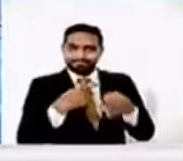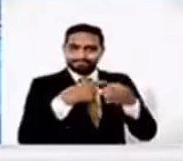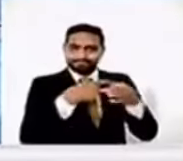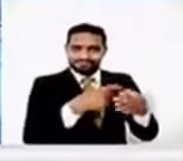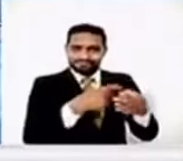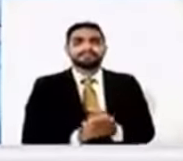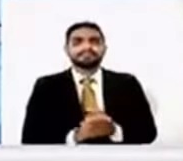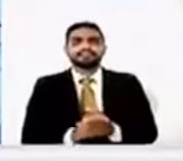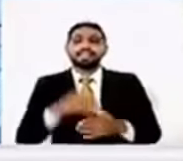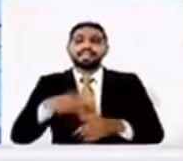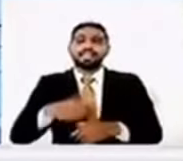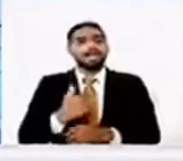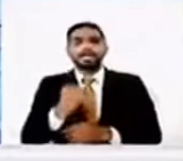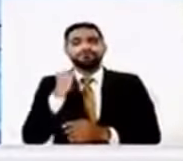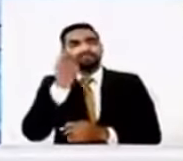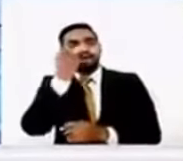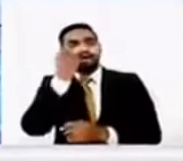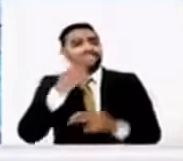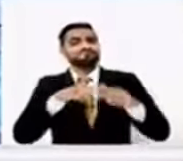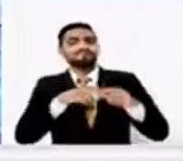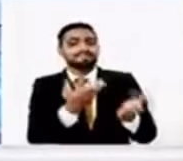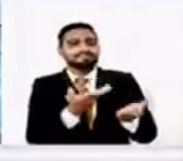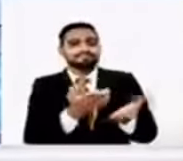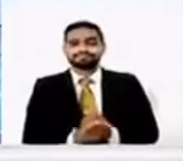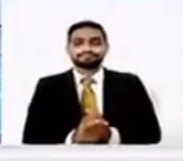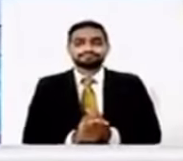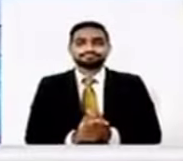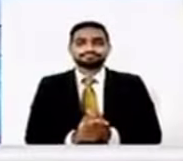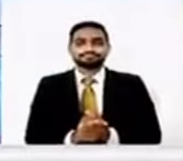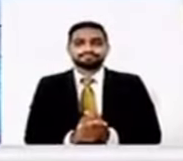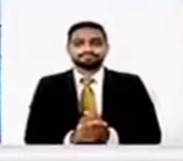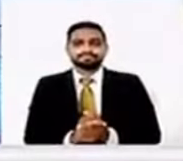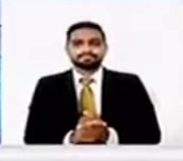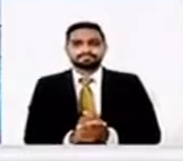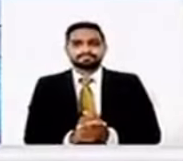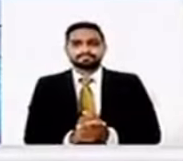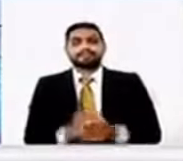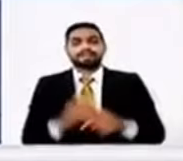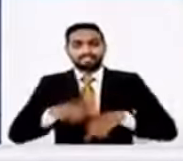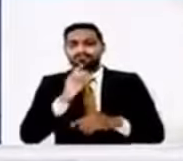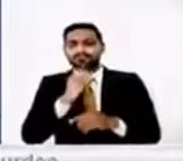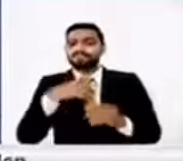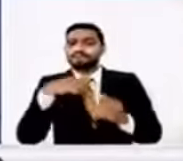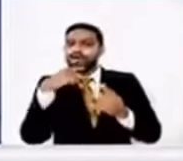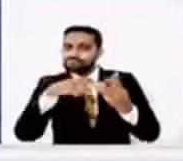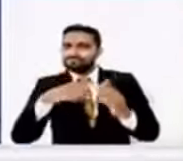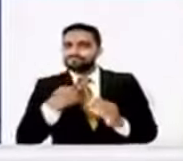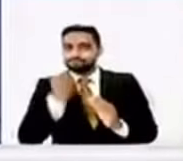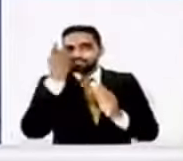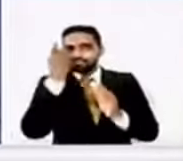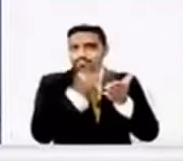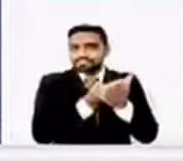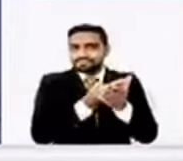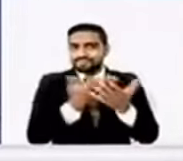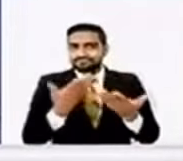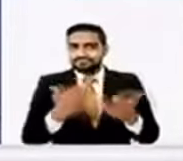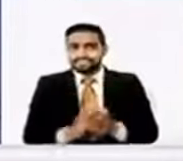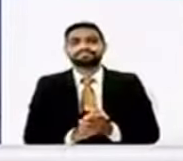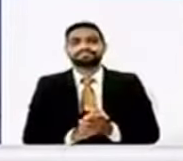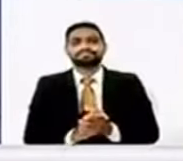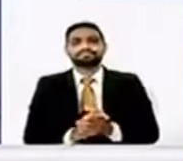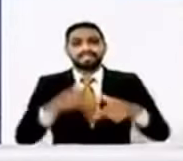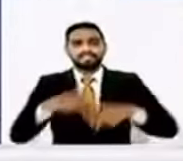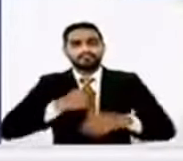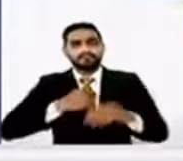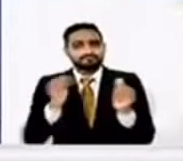There must be, however much the proposals are good, there must be a lot of commitment